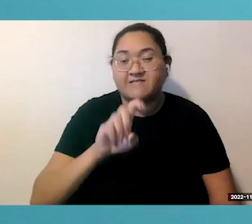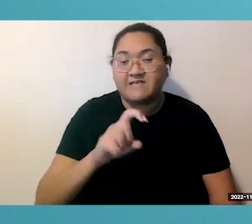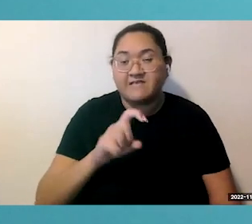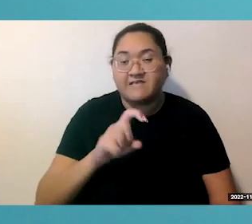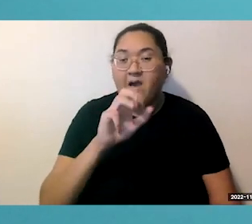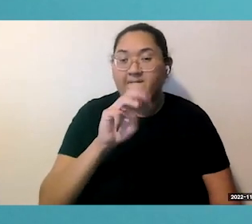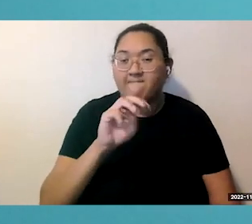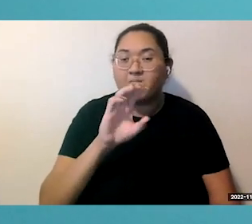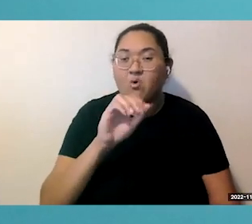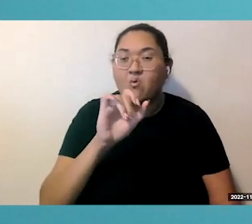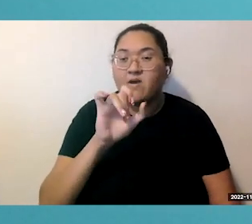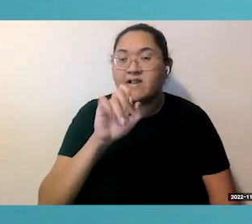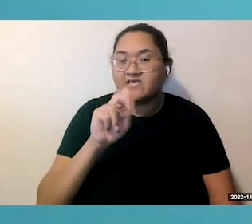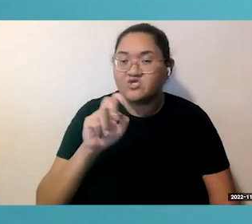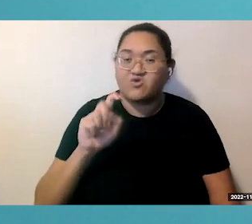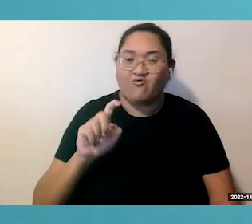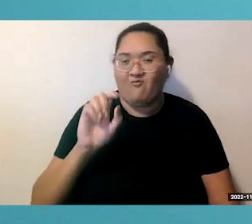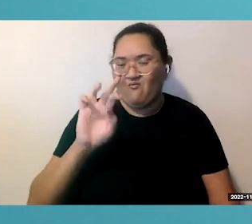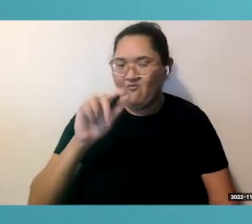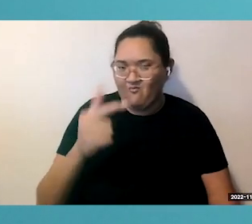or website